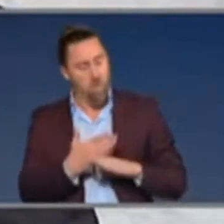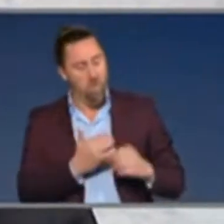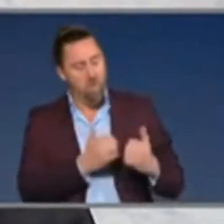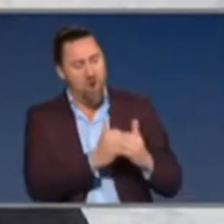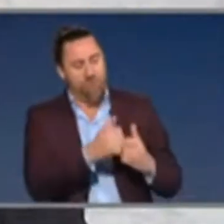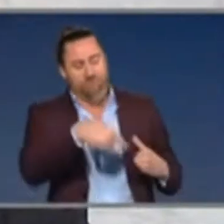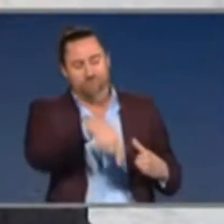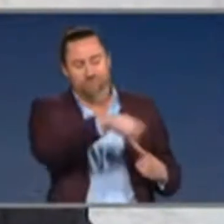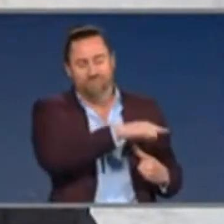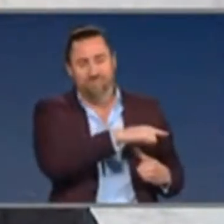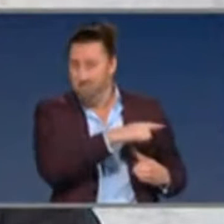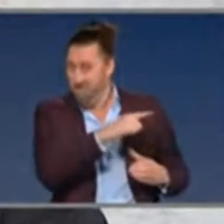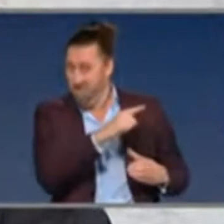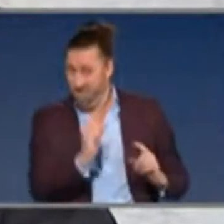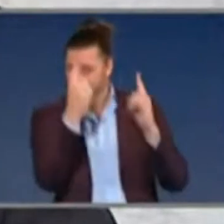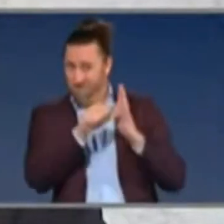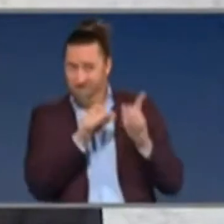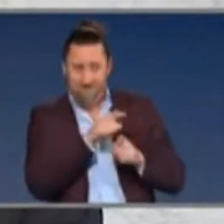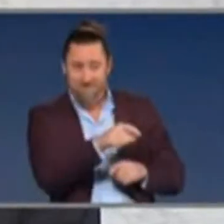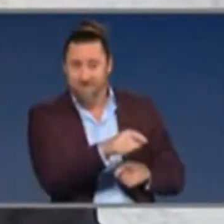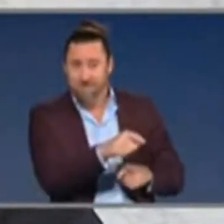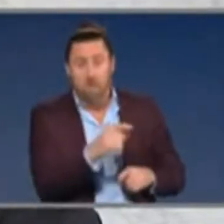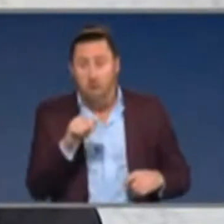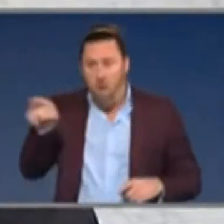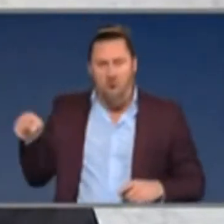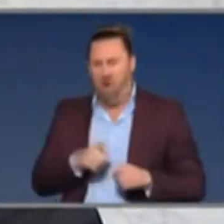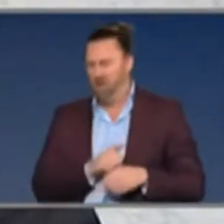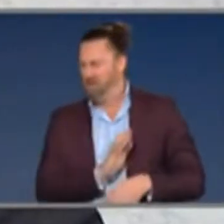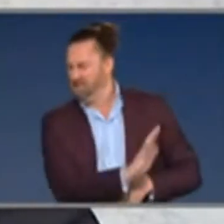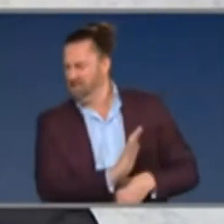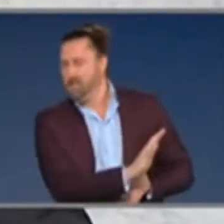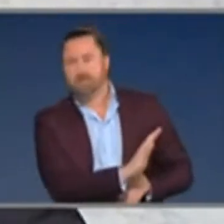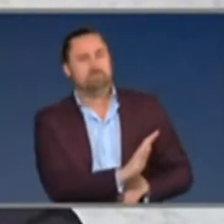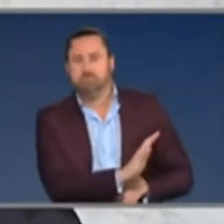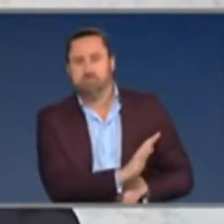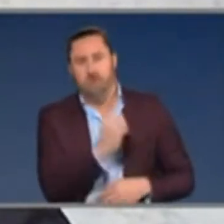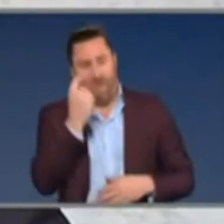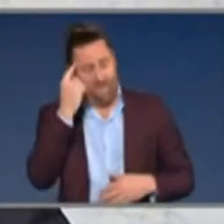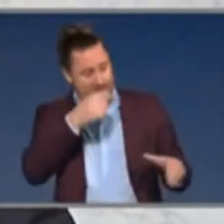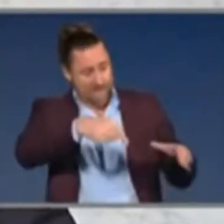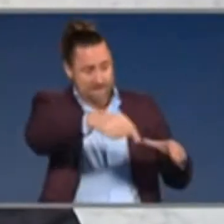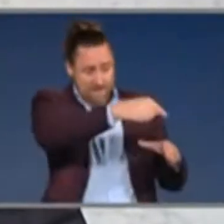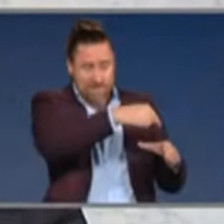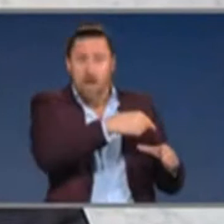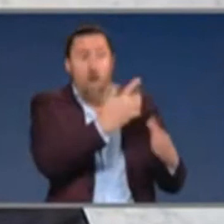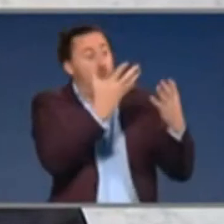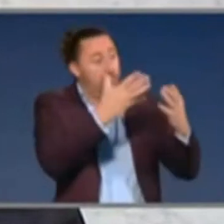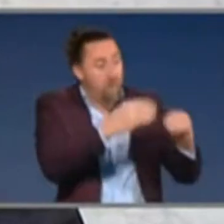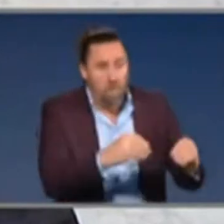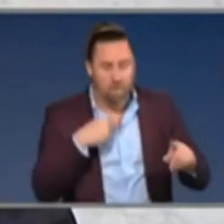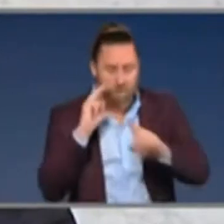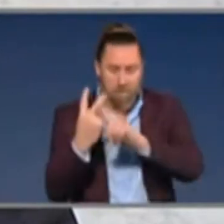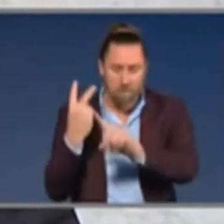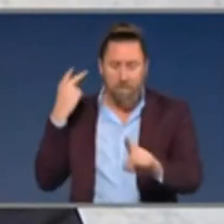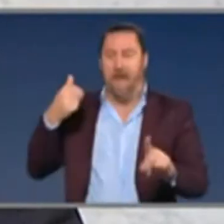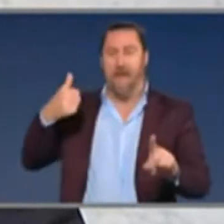that we haven't had before. It's not because others didn't want it. I think the partnership is the product of the learnings, the humble learnings